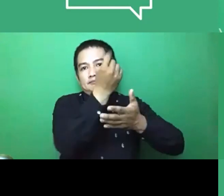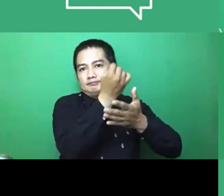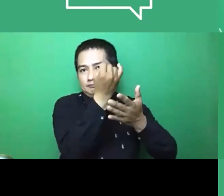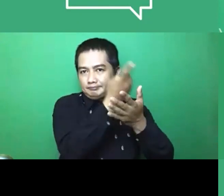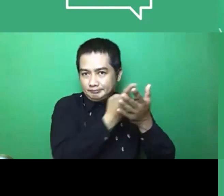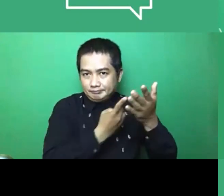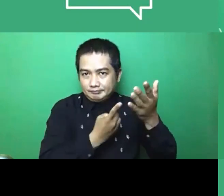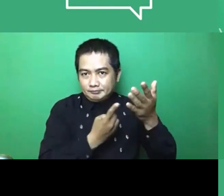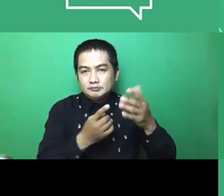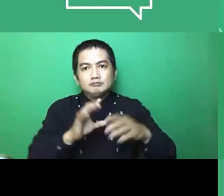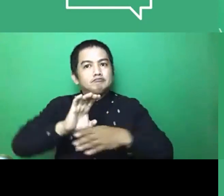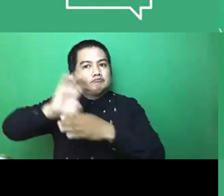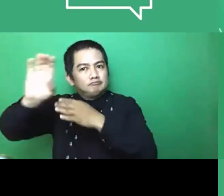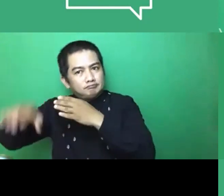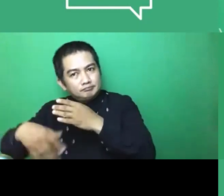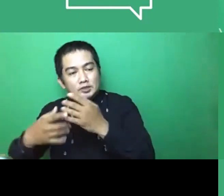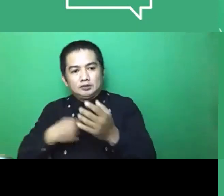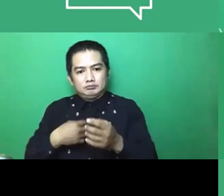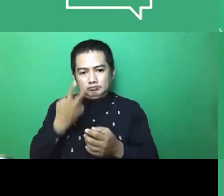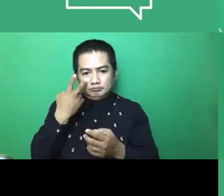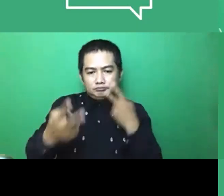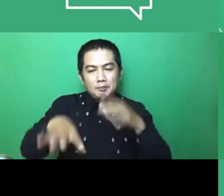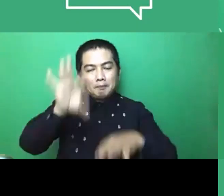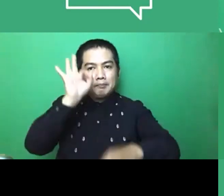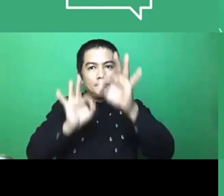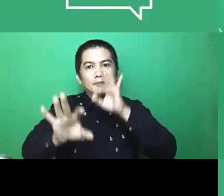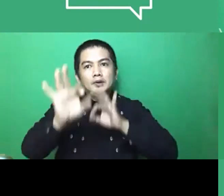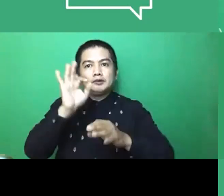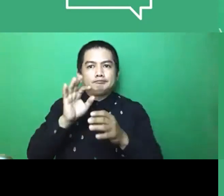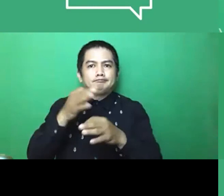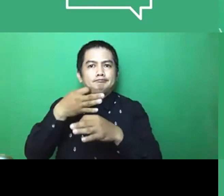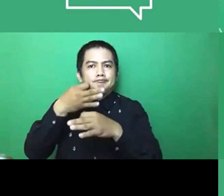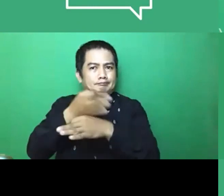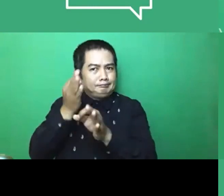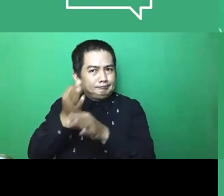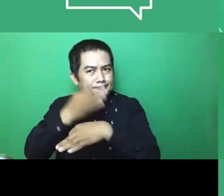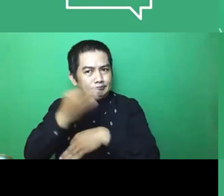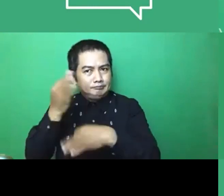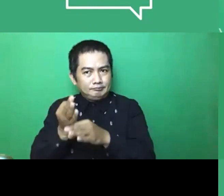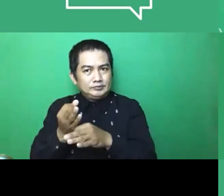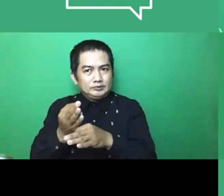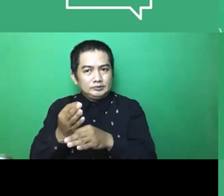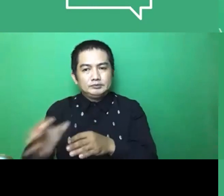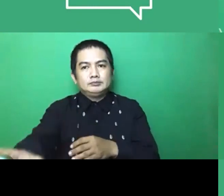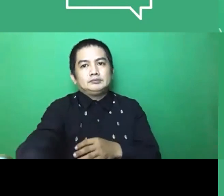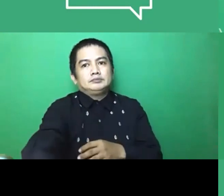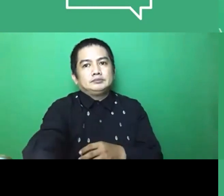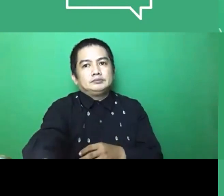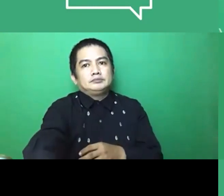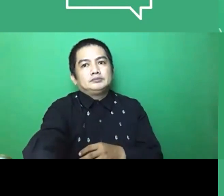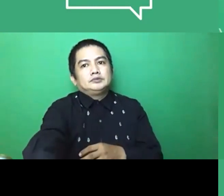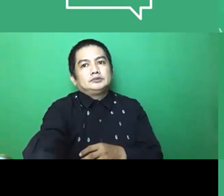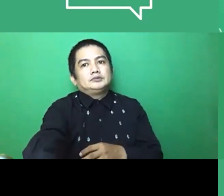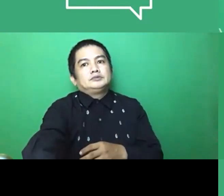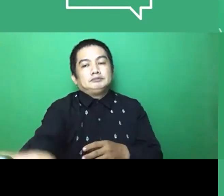complete until I found out about digital fabrication, because you can imagine, designing things is one thing, but making them usually costs money to pay someone